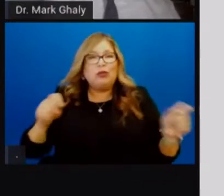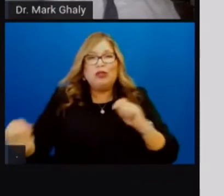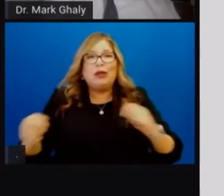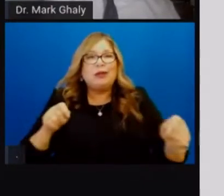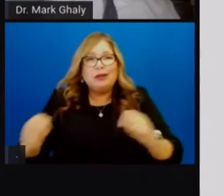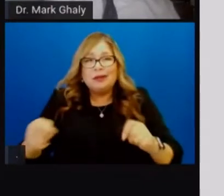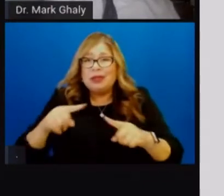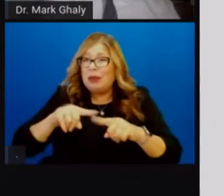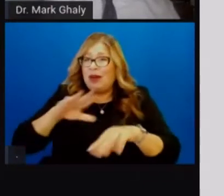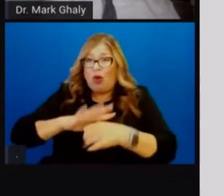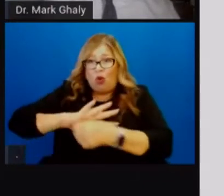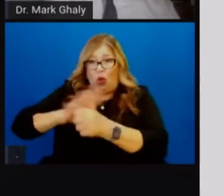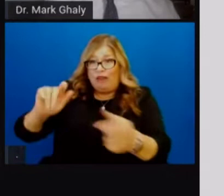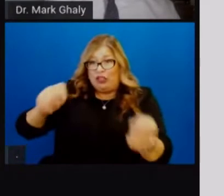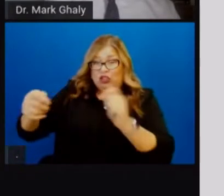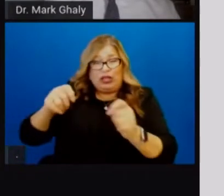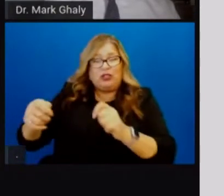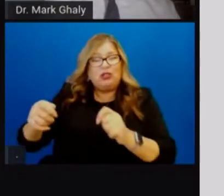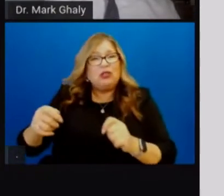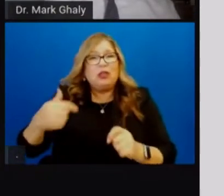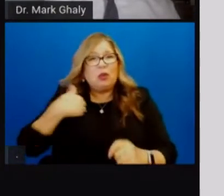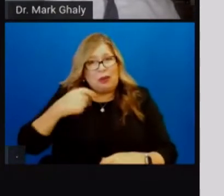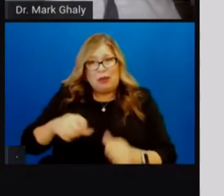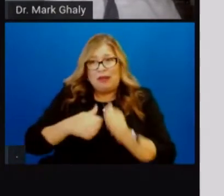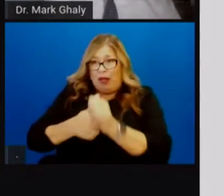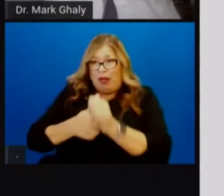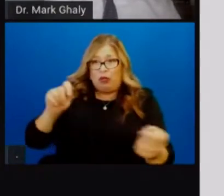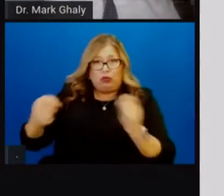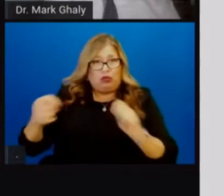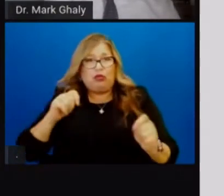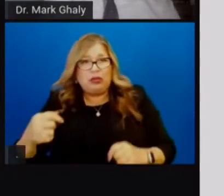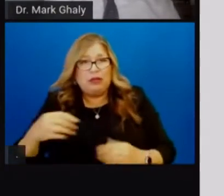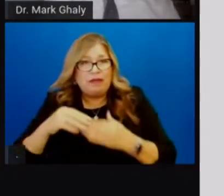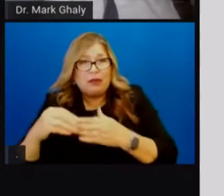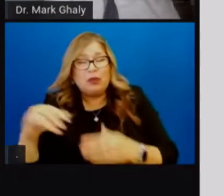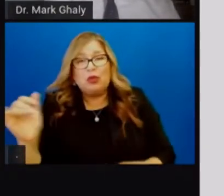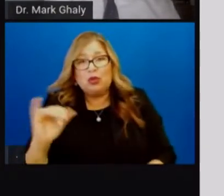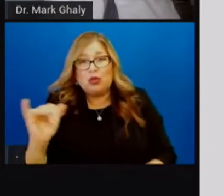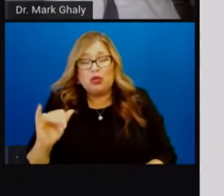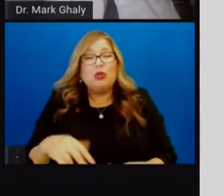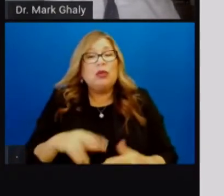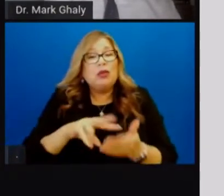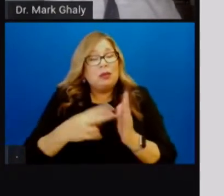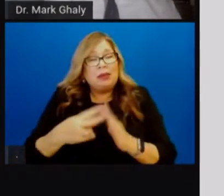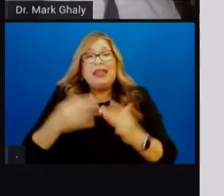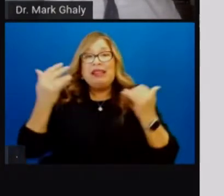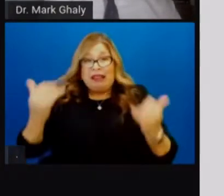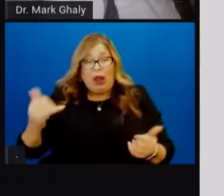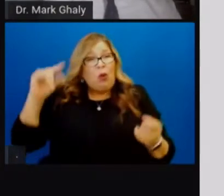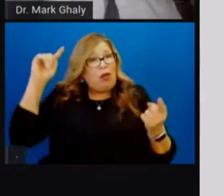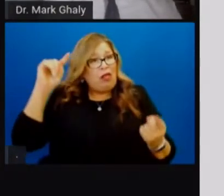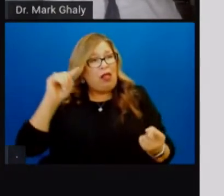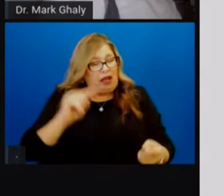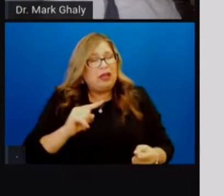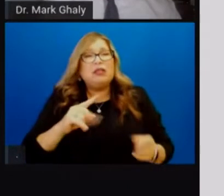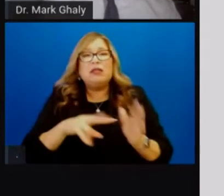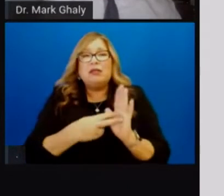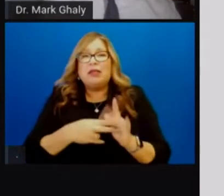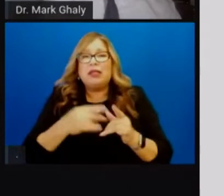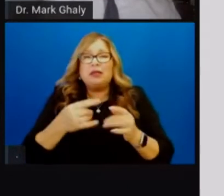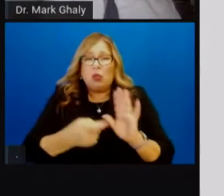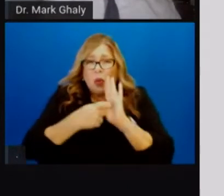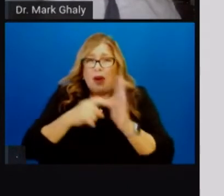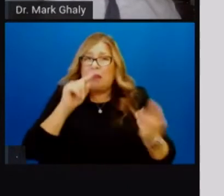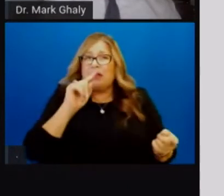mentioned this notion of off-ramps that we're talking about today, but on-ramps potentially in the future. And how do we assess